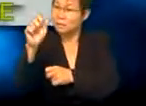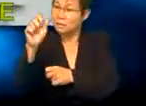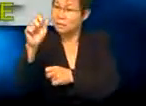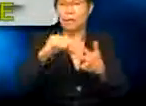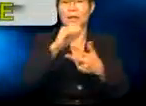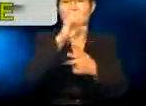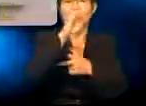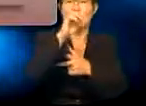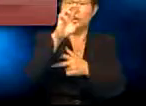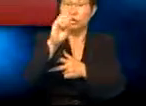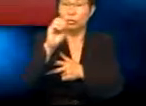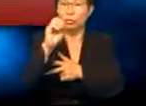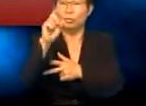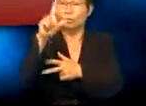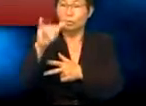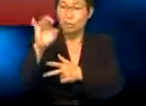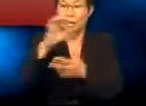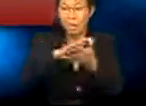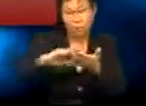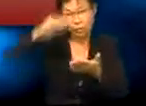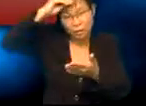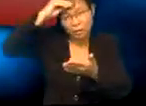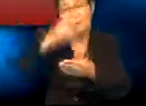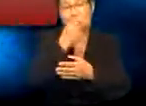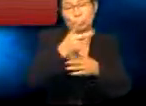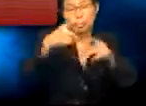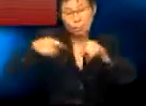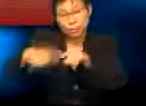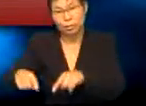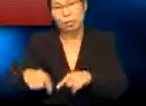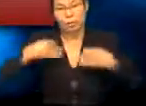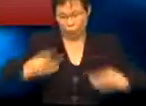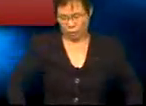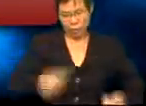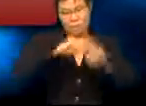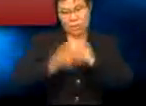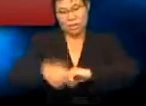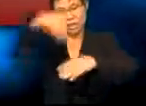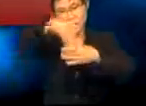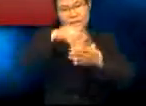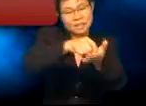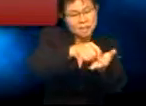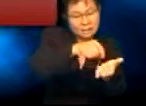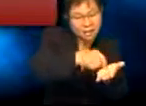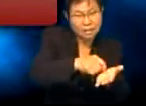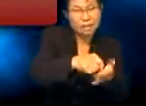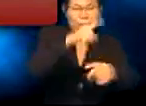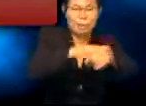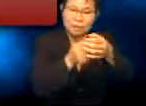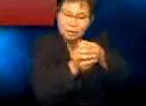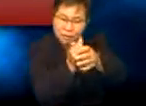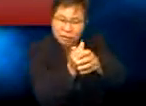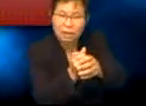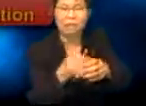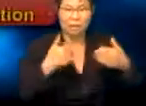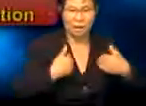and the micropyle. Then we learned that there are two types of physical changes in seedlings during